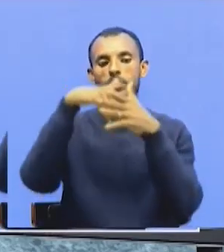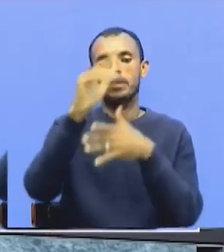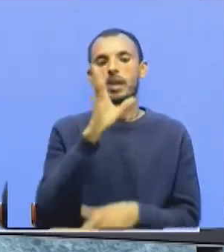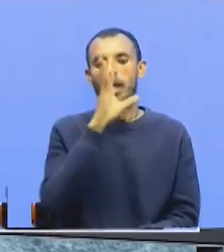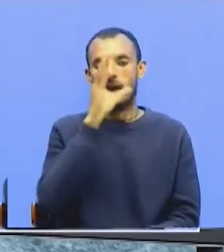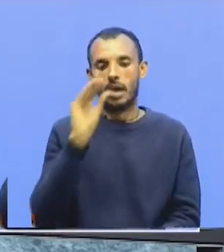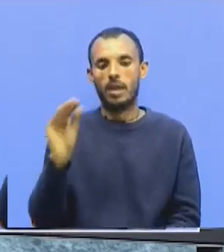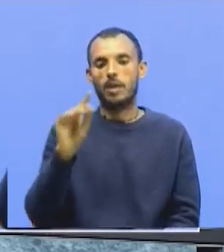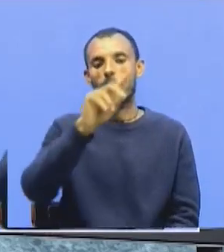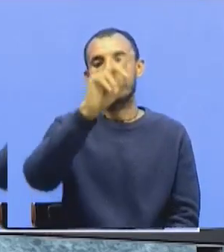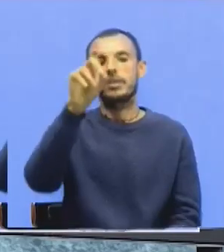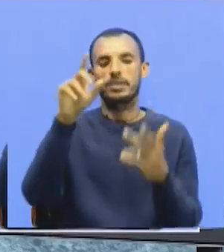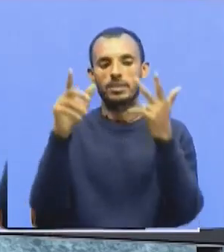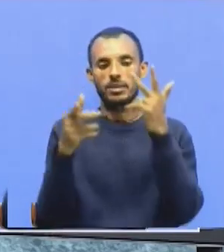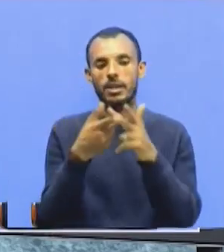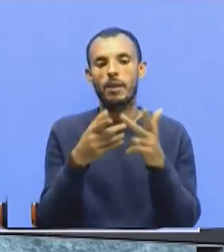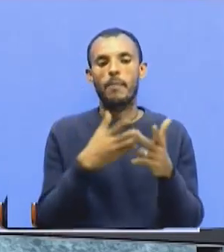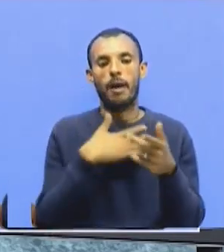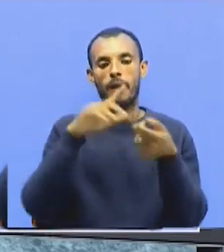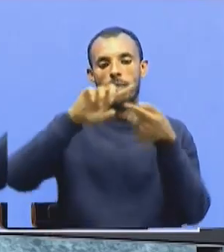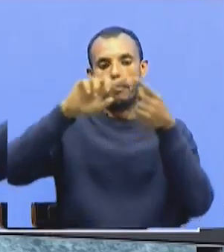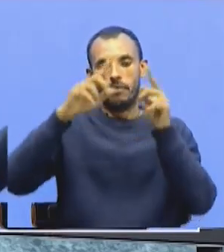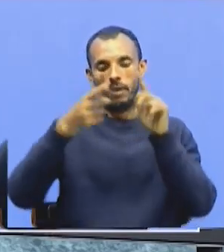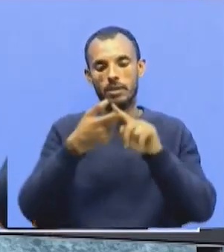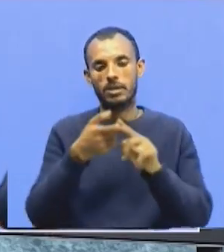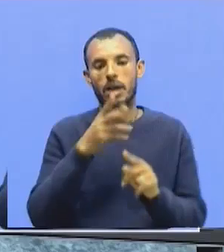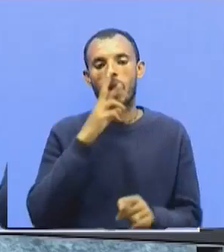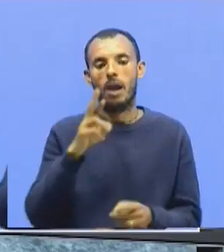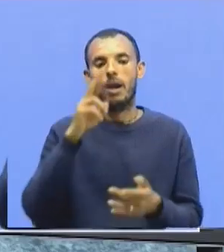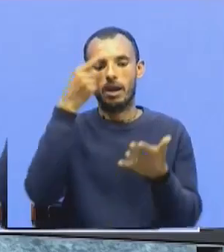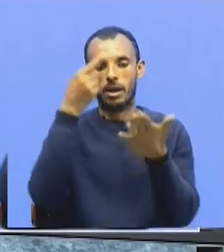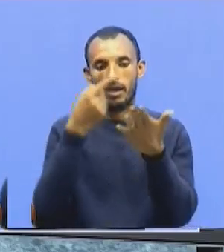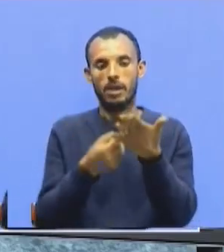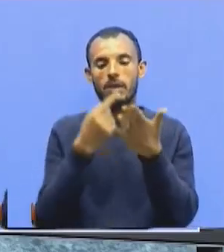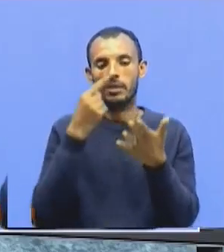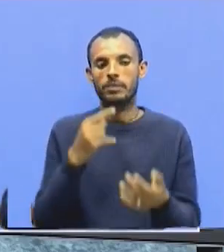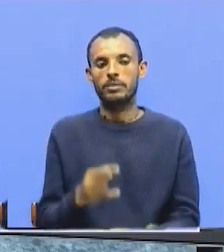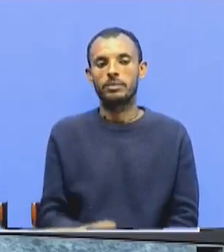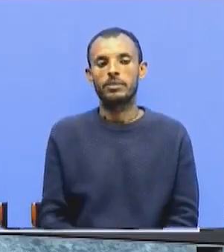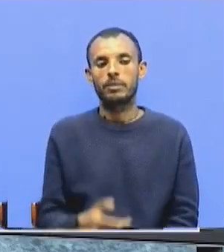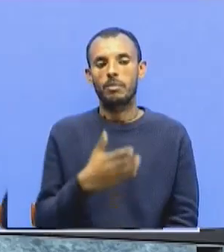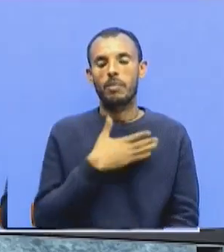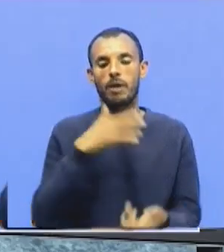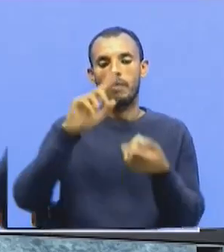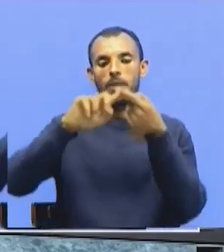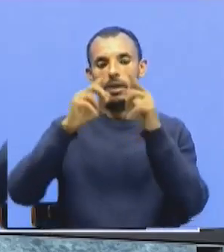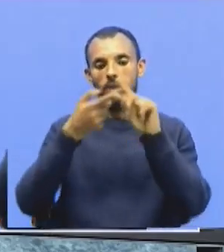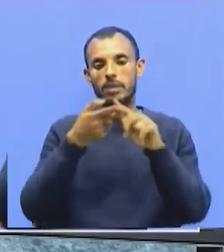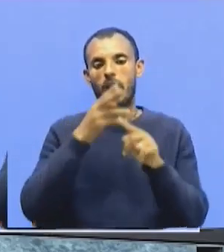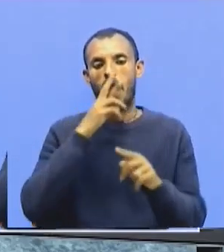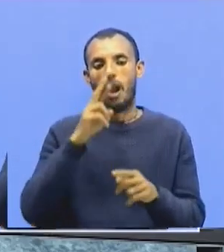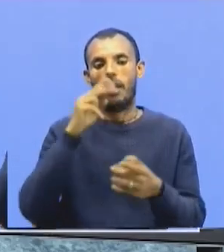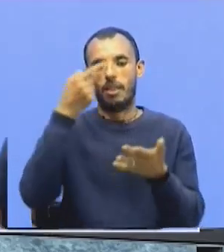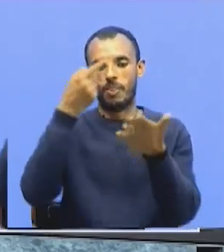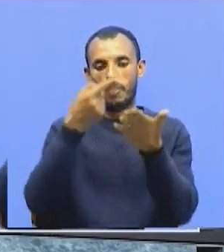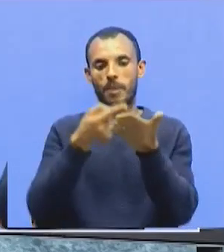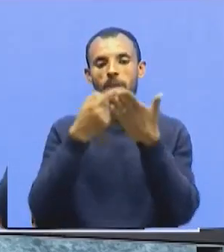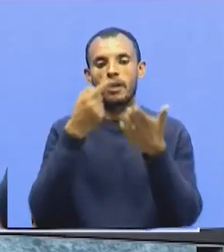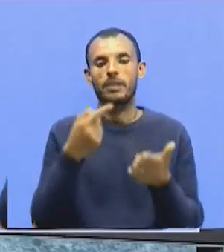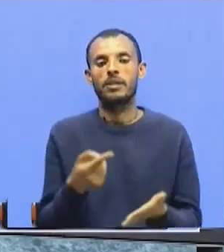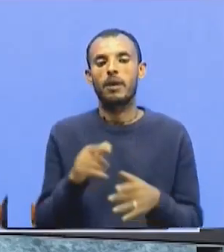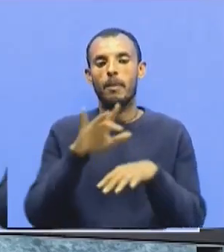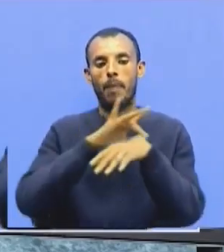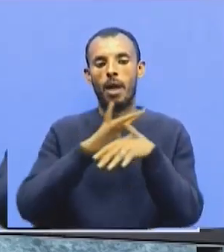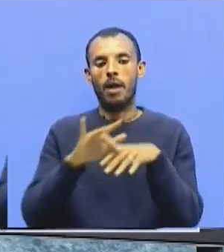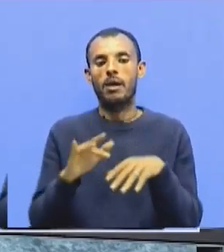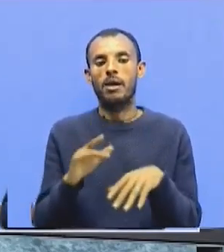question number 3, my friends are here. My friends are here. My friends are here.